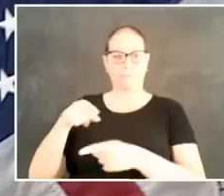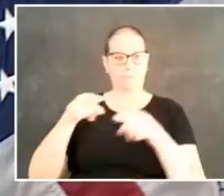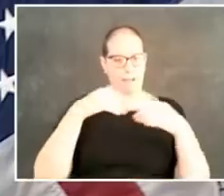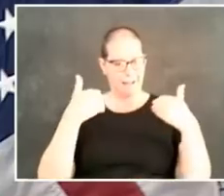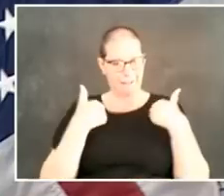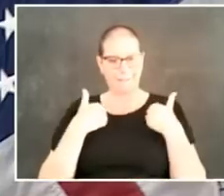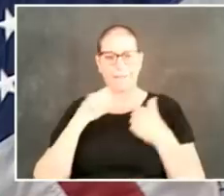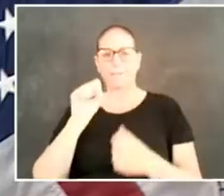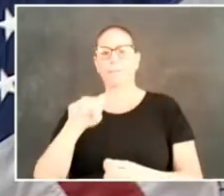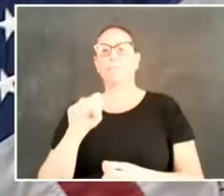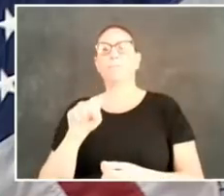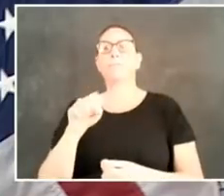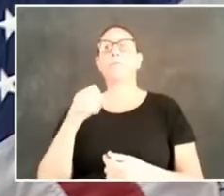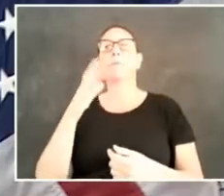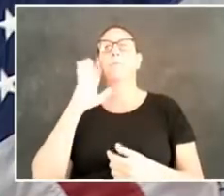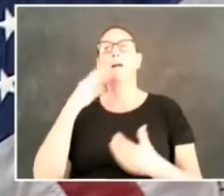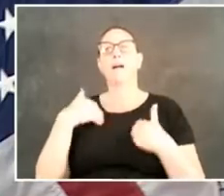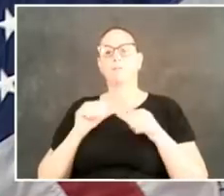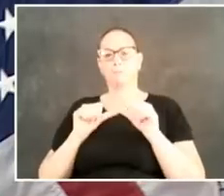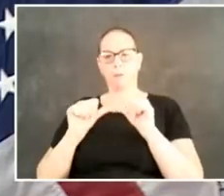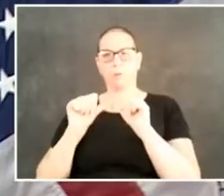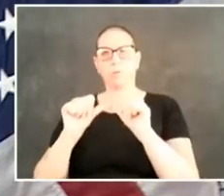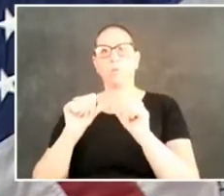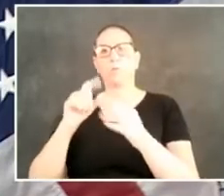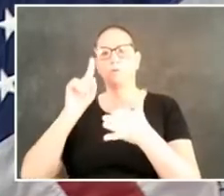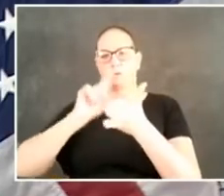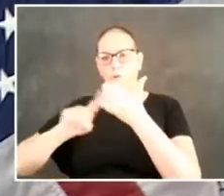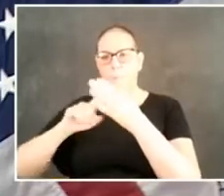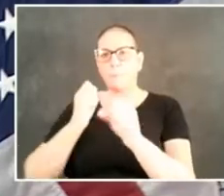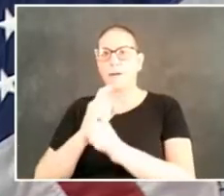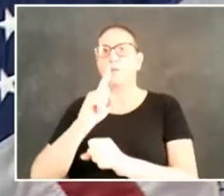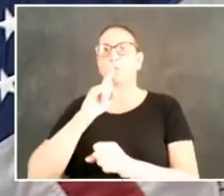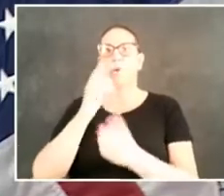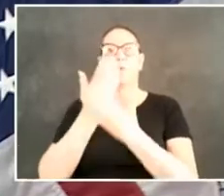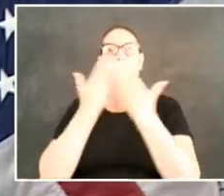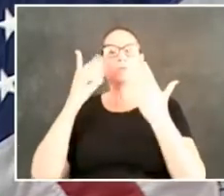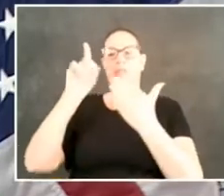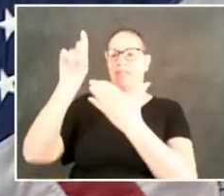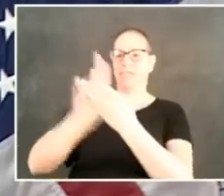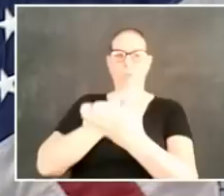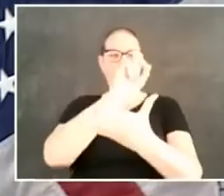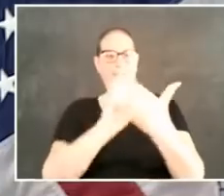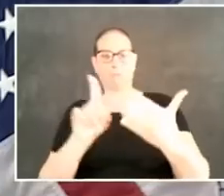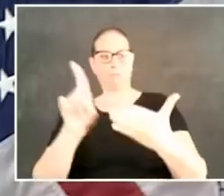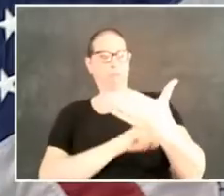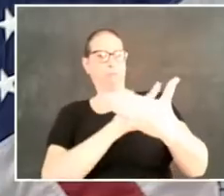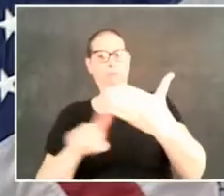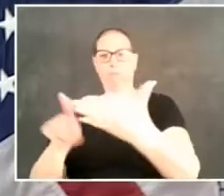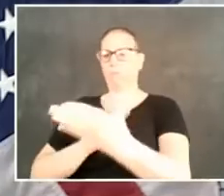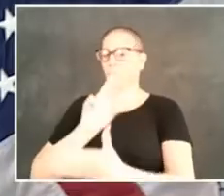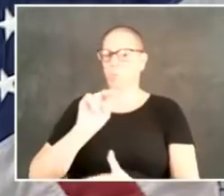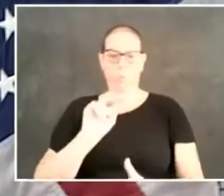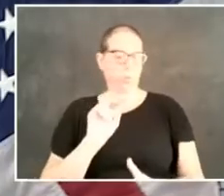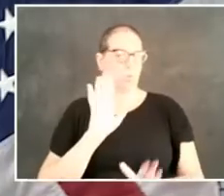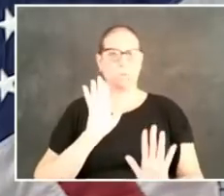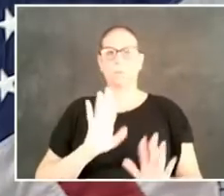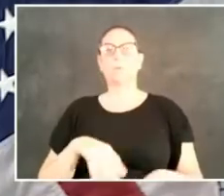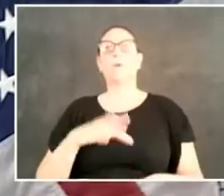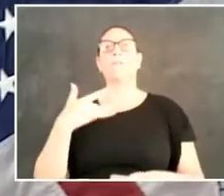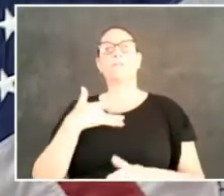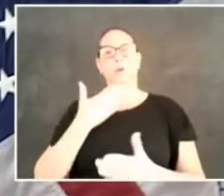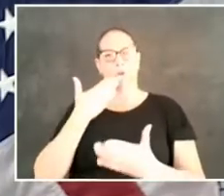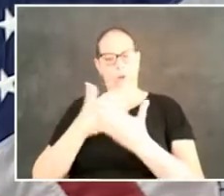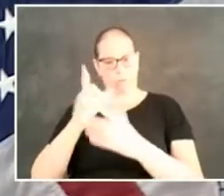discrimination as we begin our restart. So I think it's a very fair question.